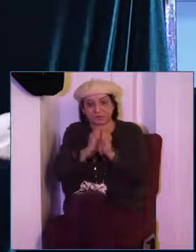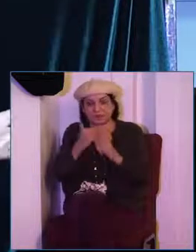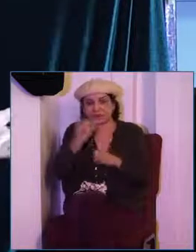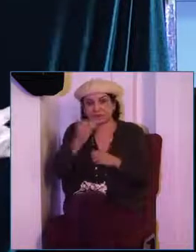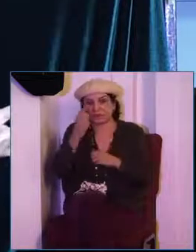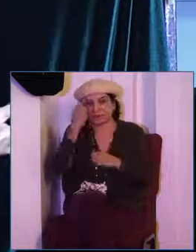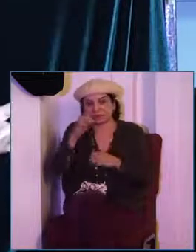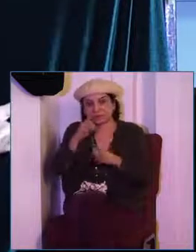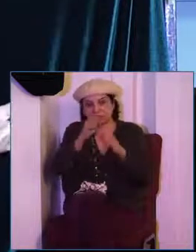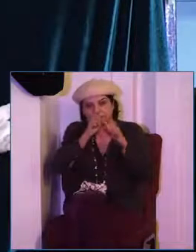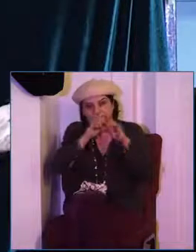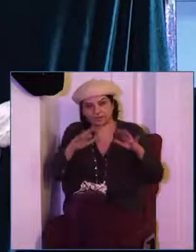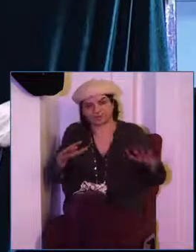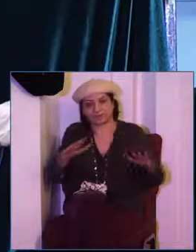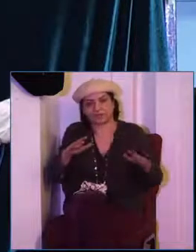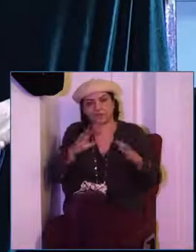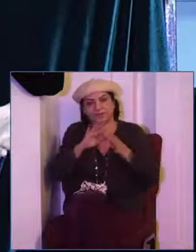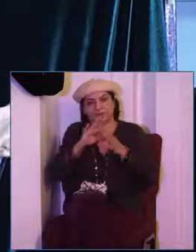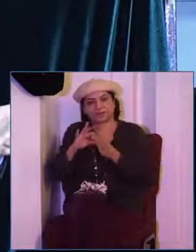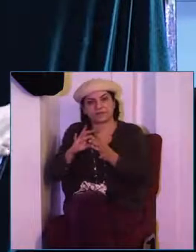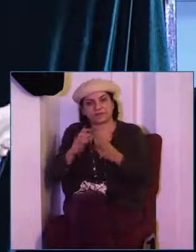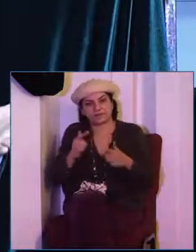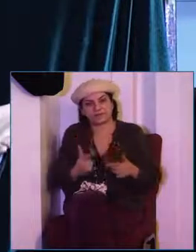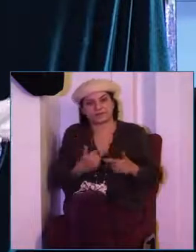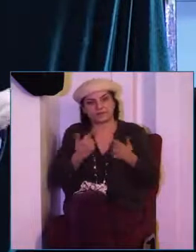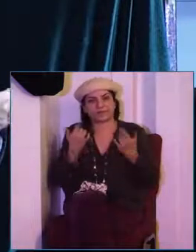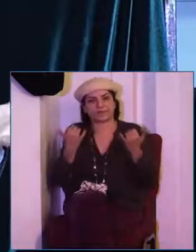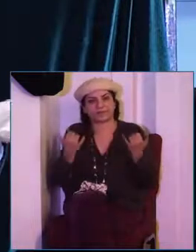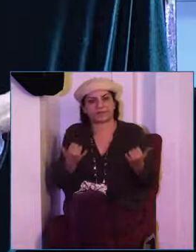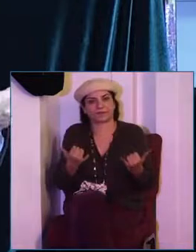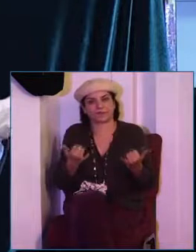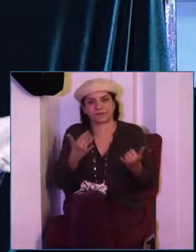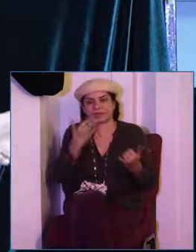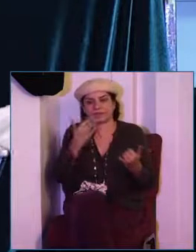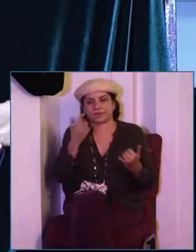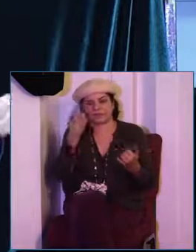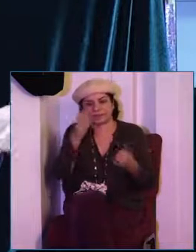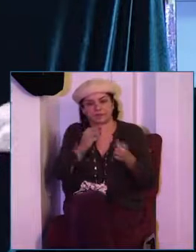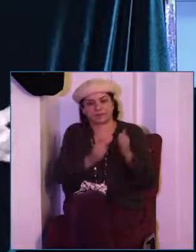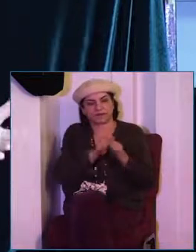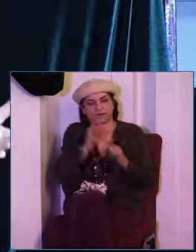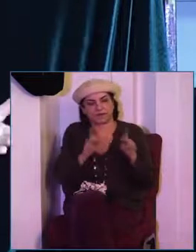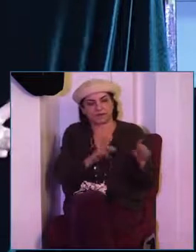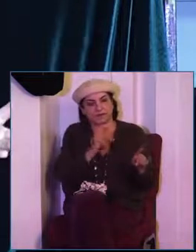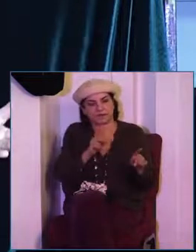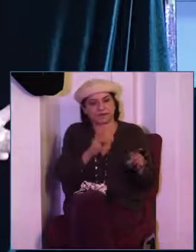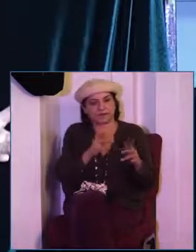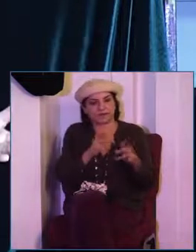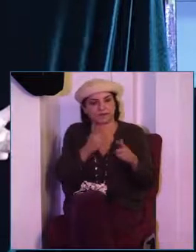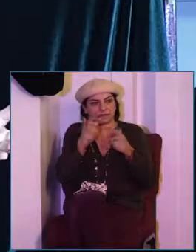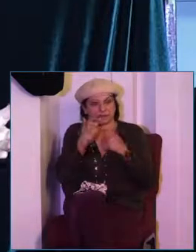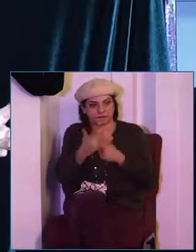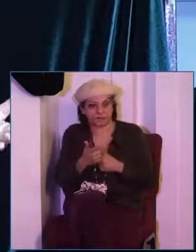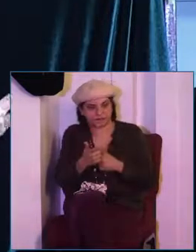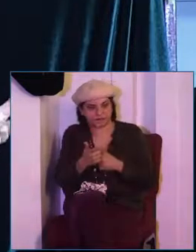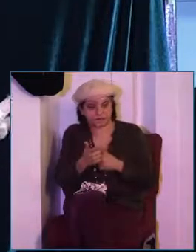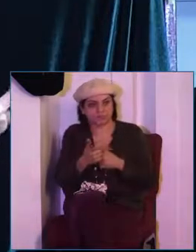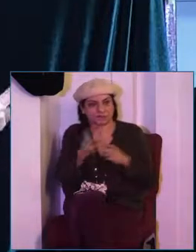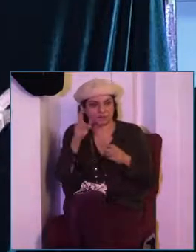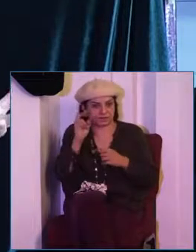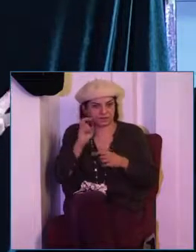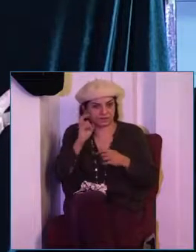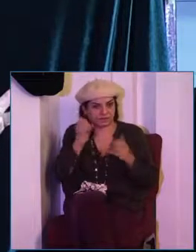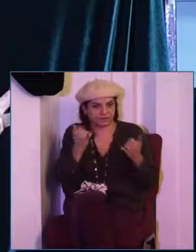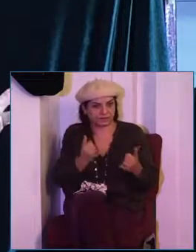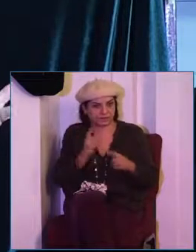life today. Thank you for everyone who is watching and listening at this very moment. We ask